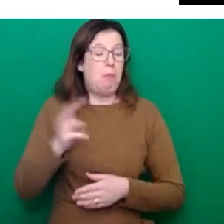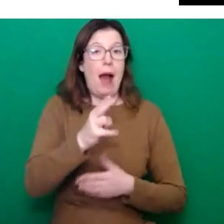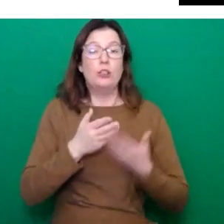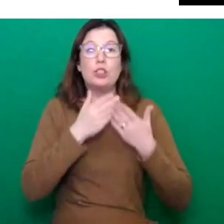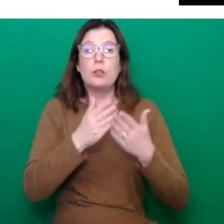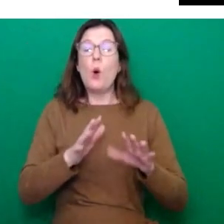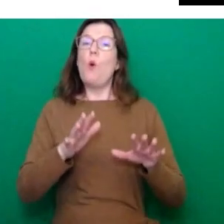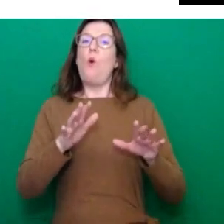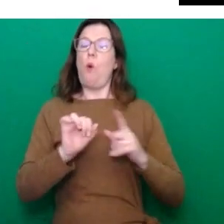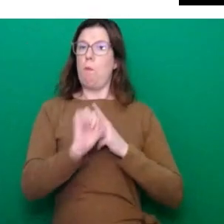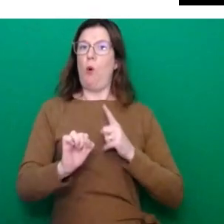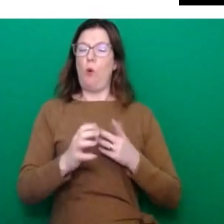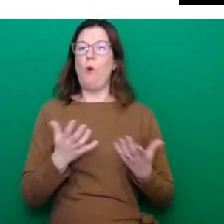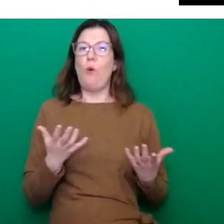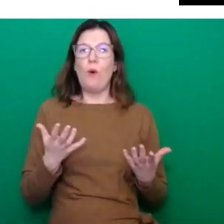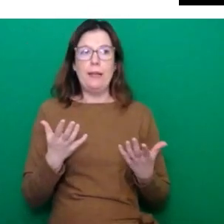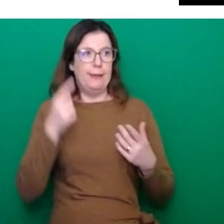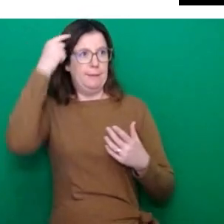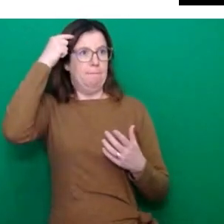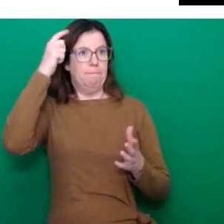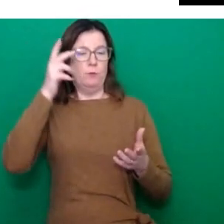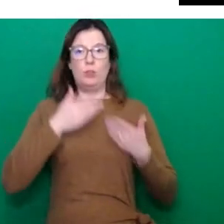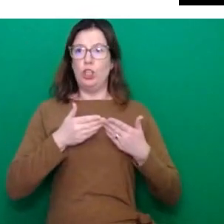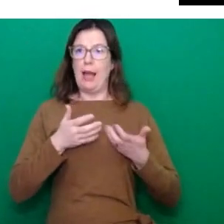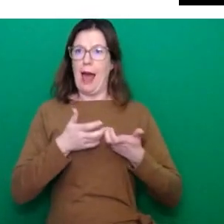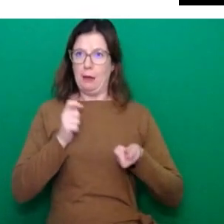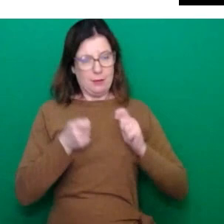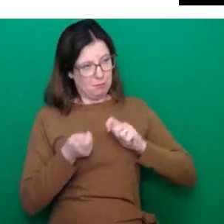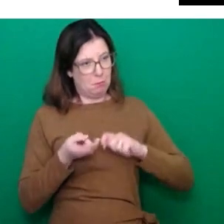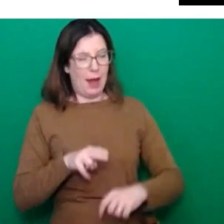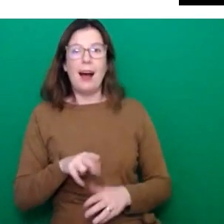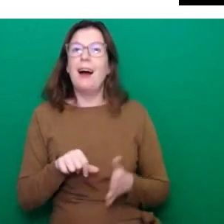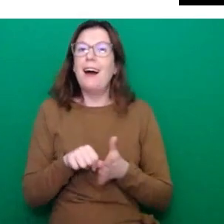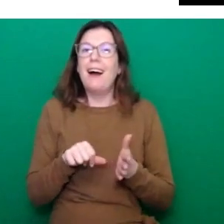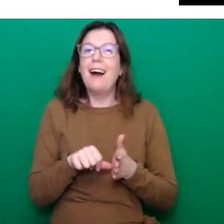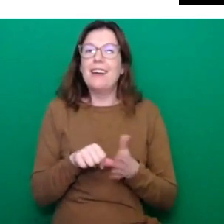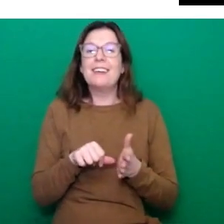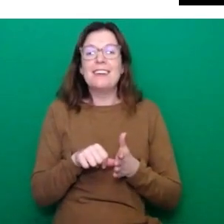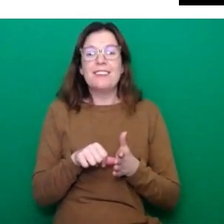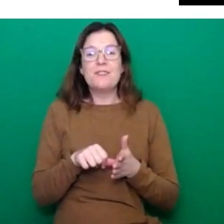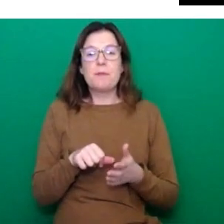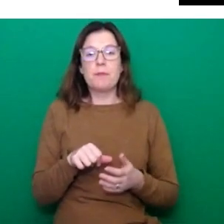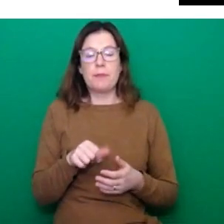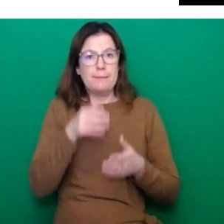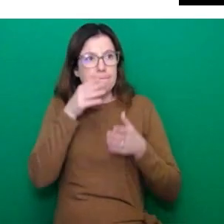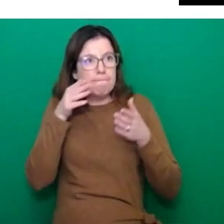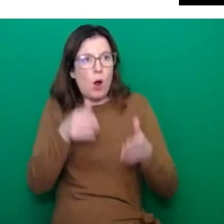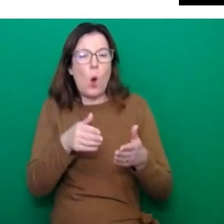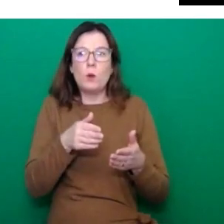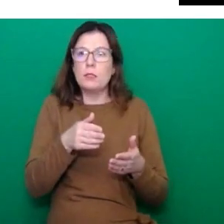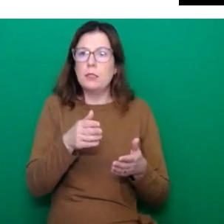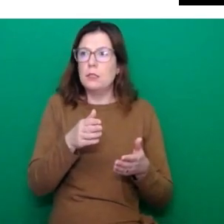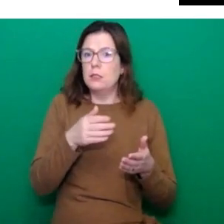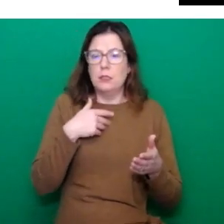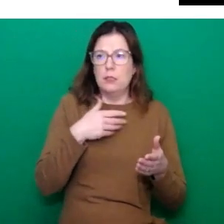yourself back into the study brain was quite difficult, and then having to focus on sort of switching to